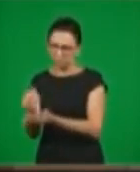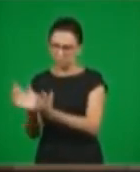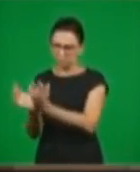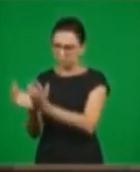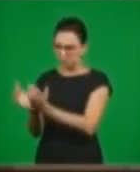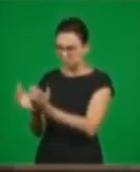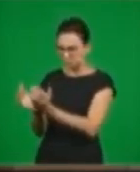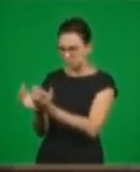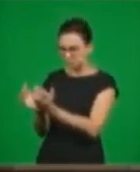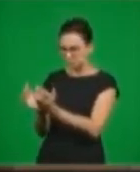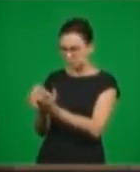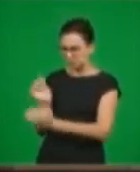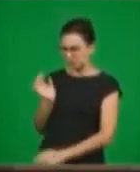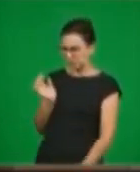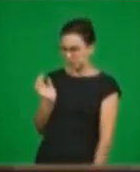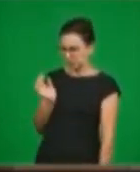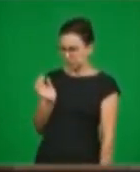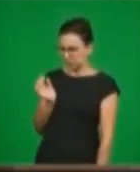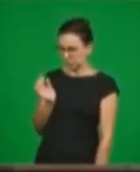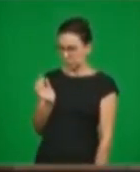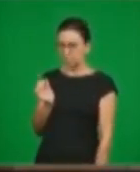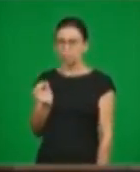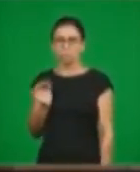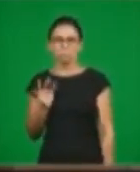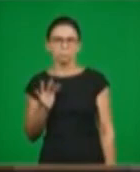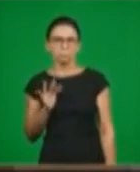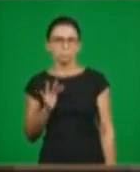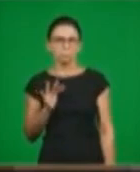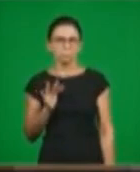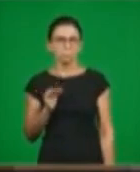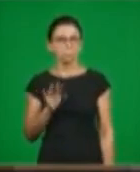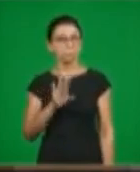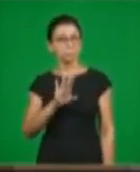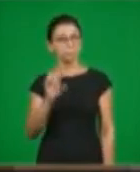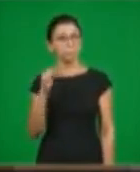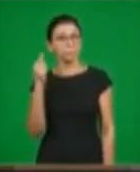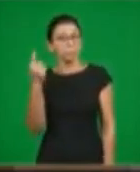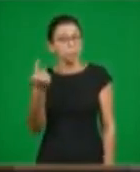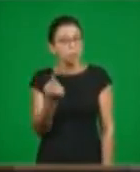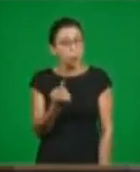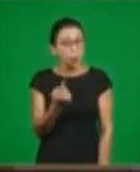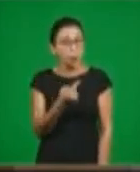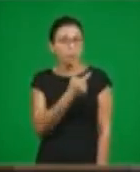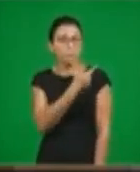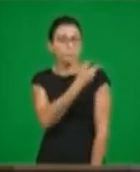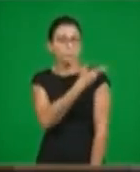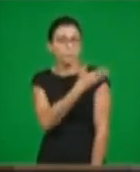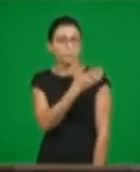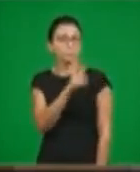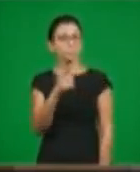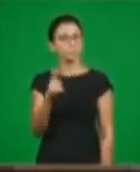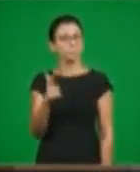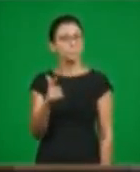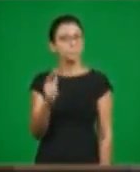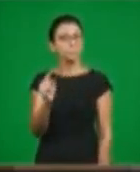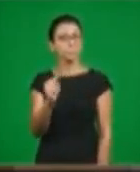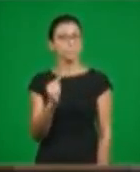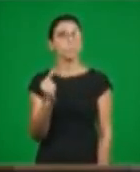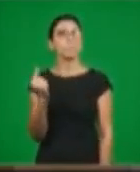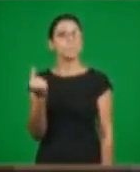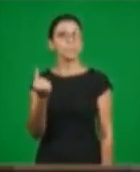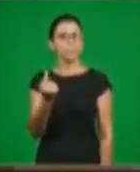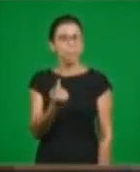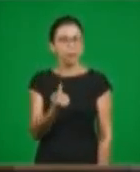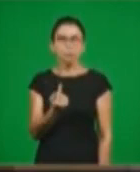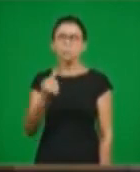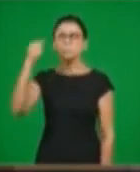power. They have to stay in those kind of places. We don't think, we think that